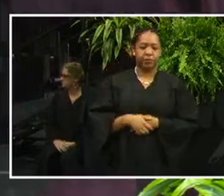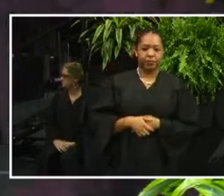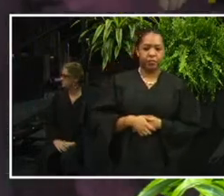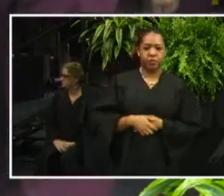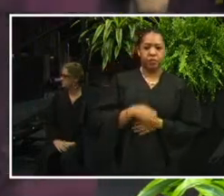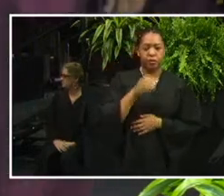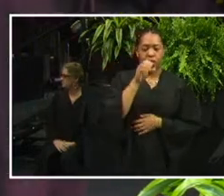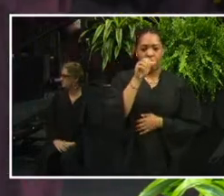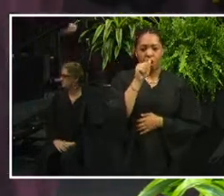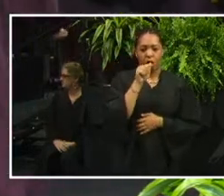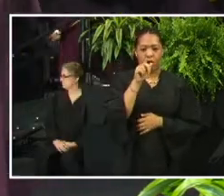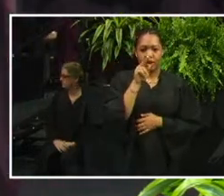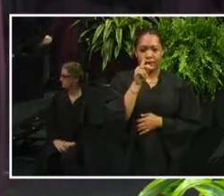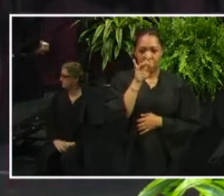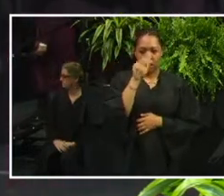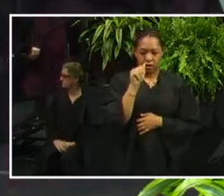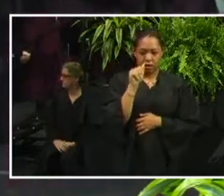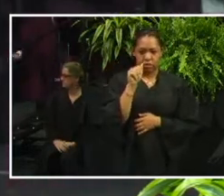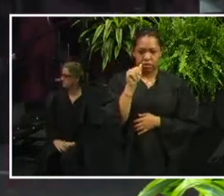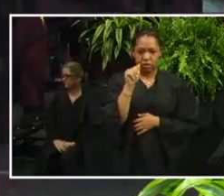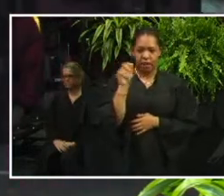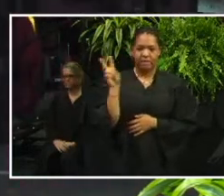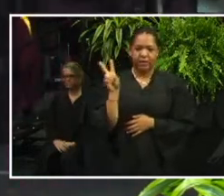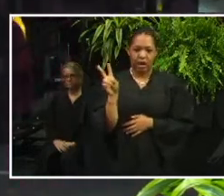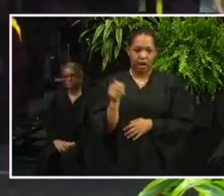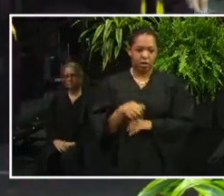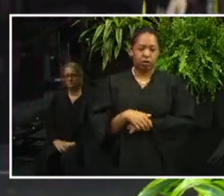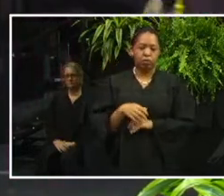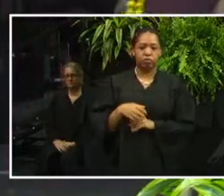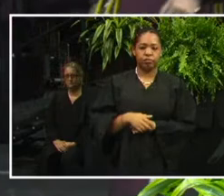Oriana Valentina Maramara Ferrer.